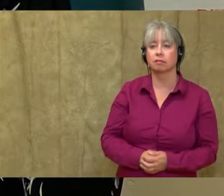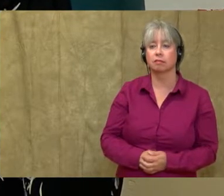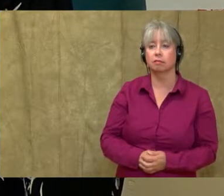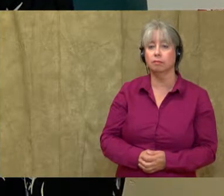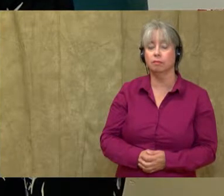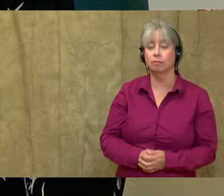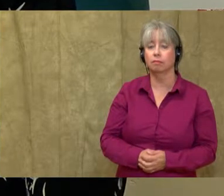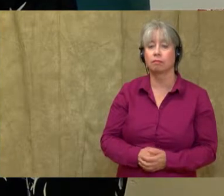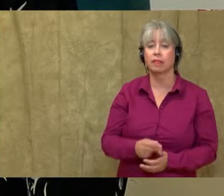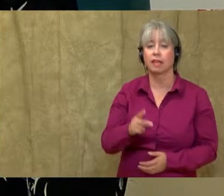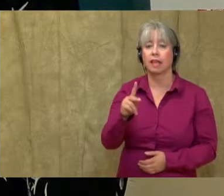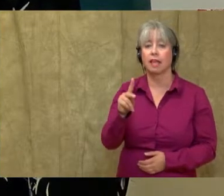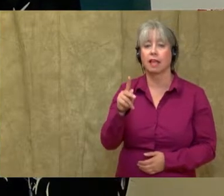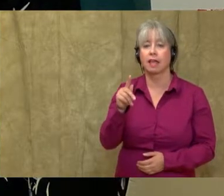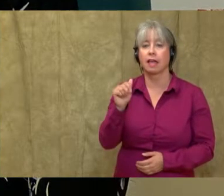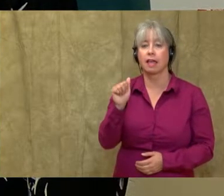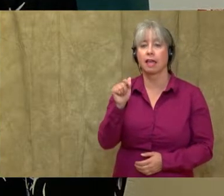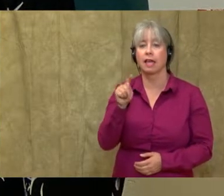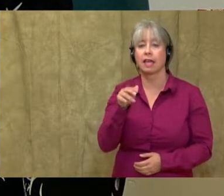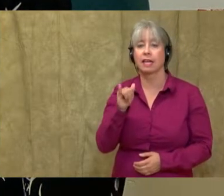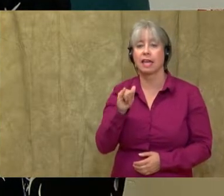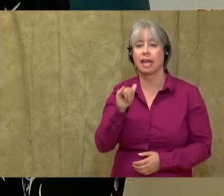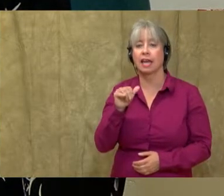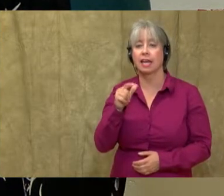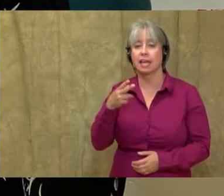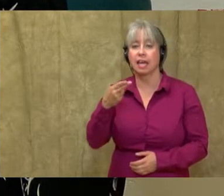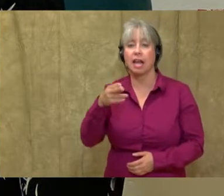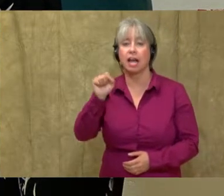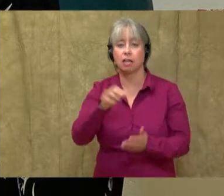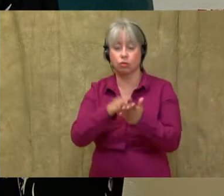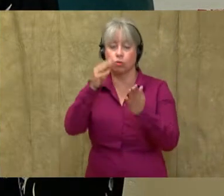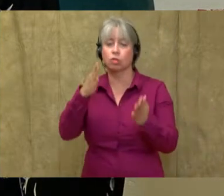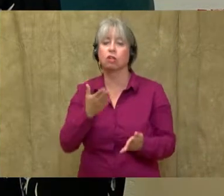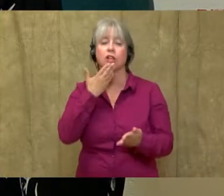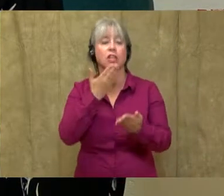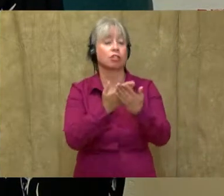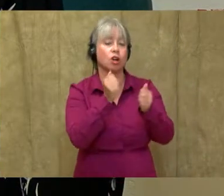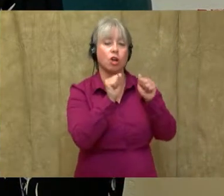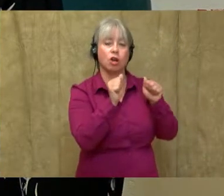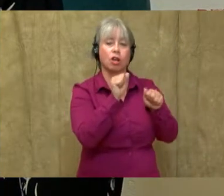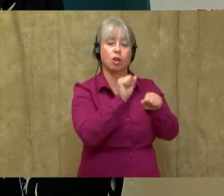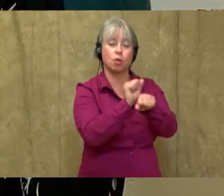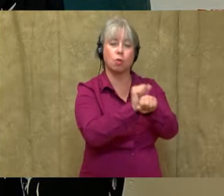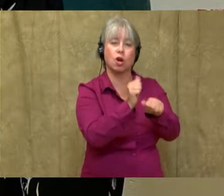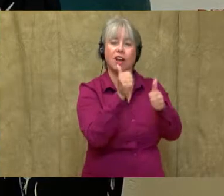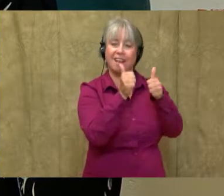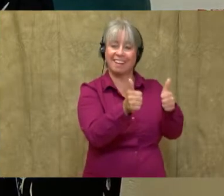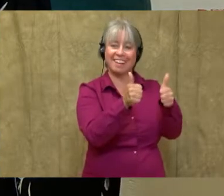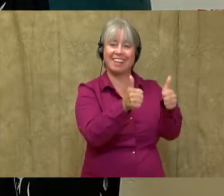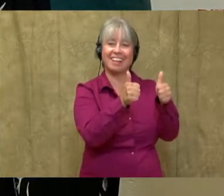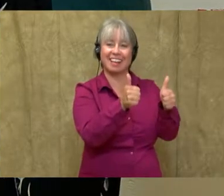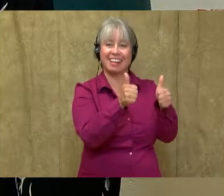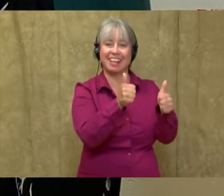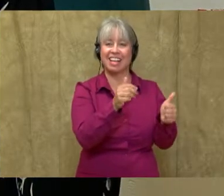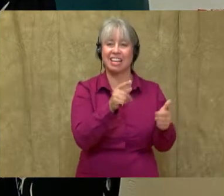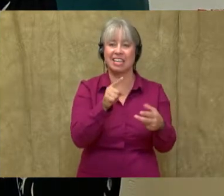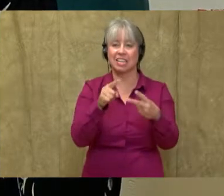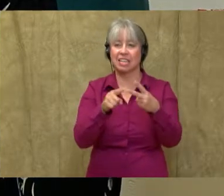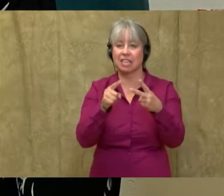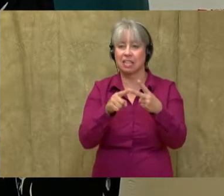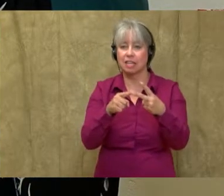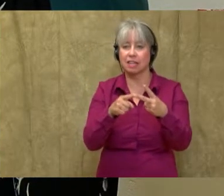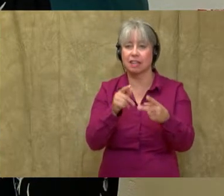If you said Katie, a high school student, you are correct. Good job. What is the poet's attitude toward the pandemic?